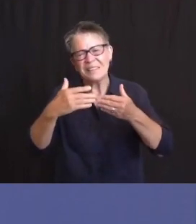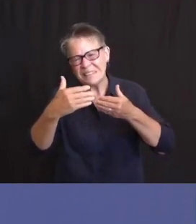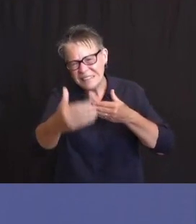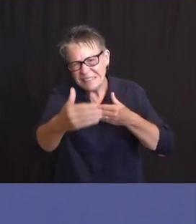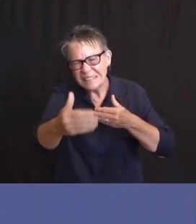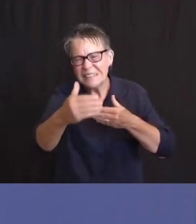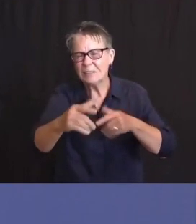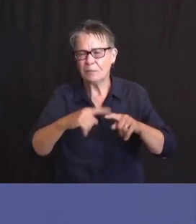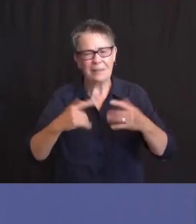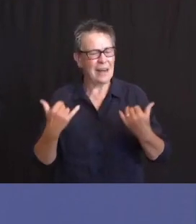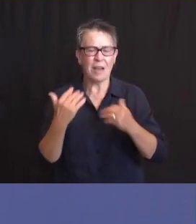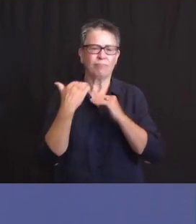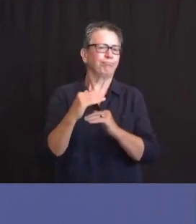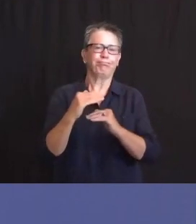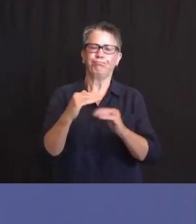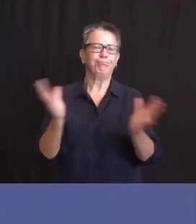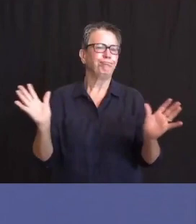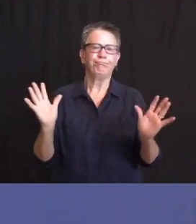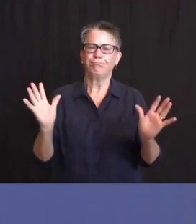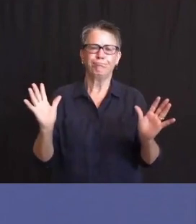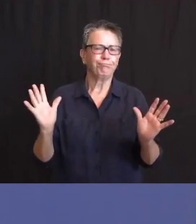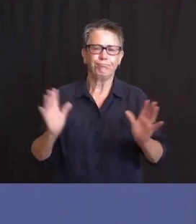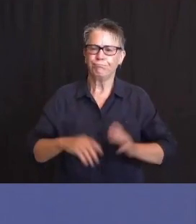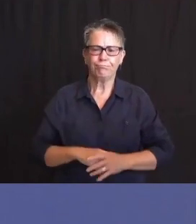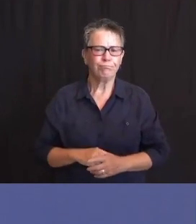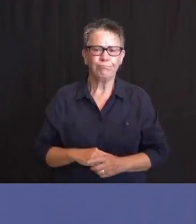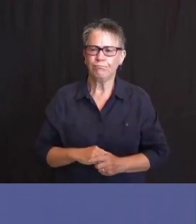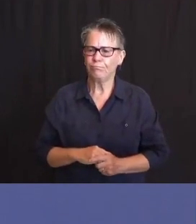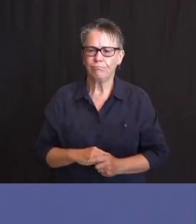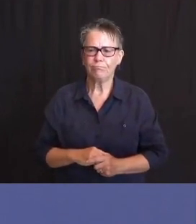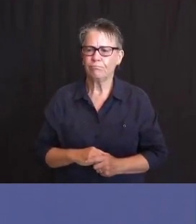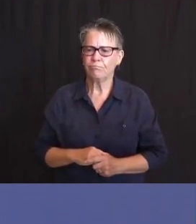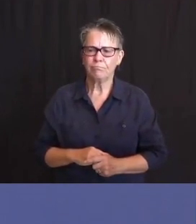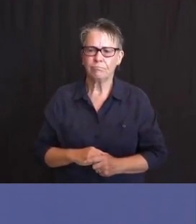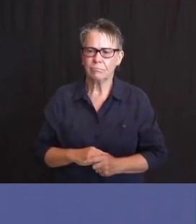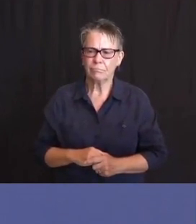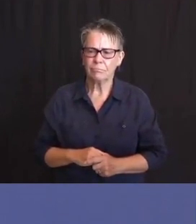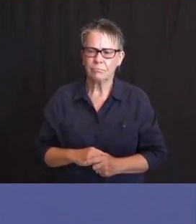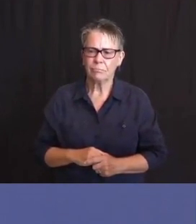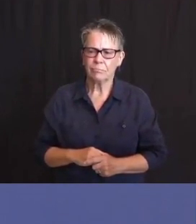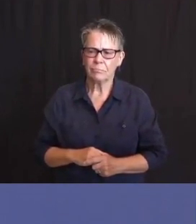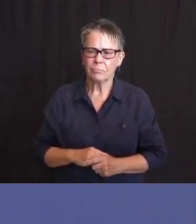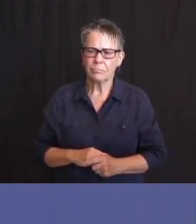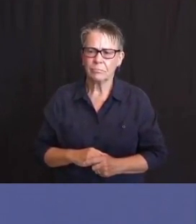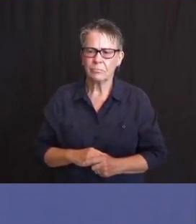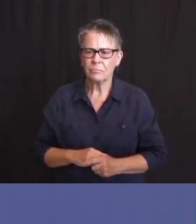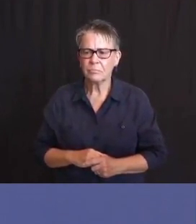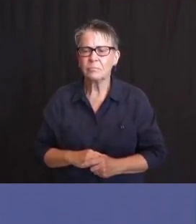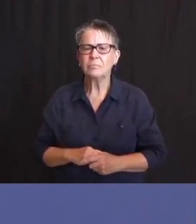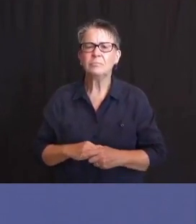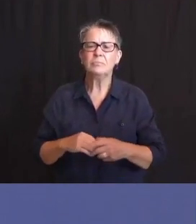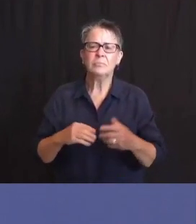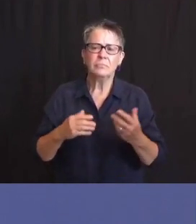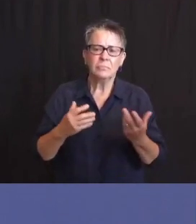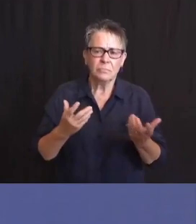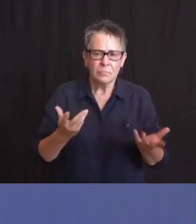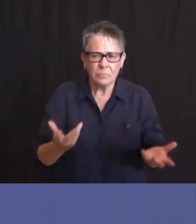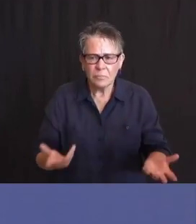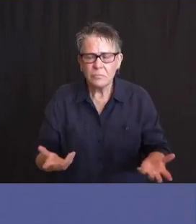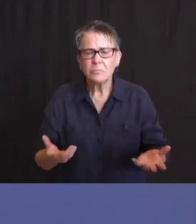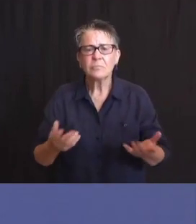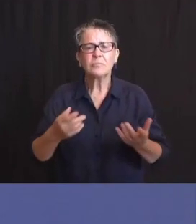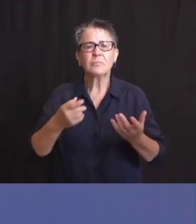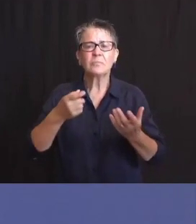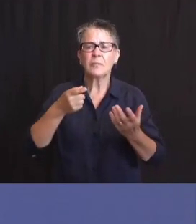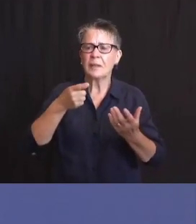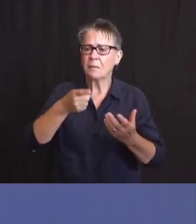only for either individuals or people in the same bubble, which is overwhelmingly people in the same family or who are living under the